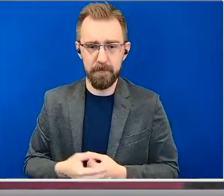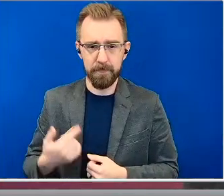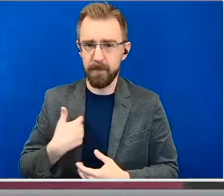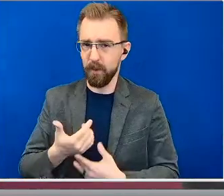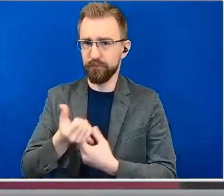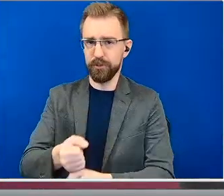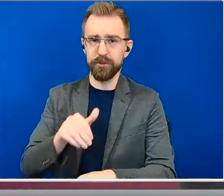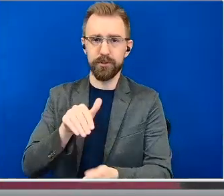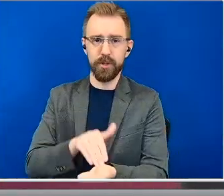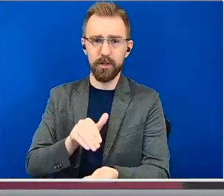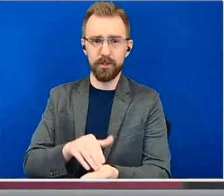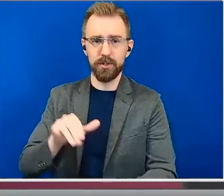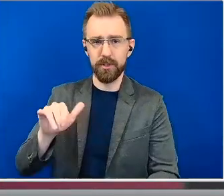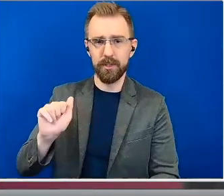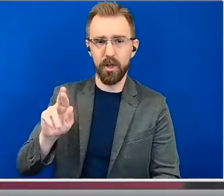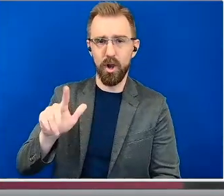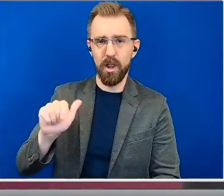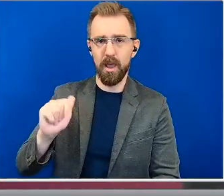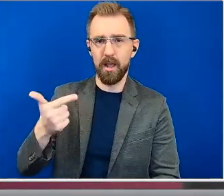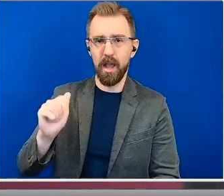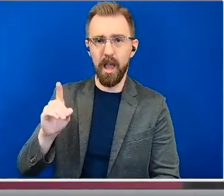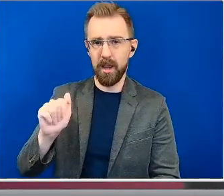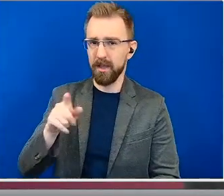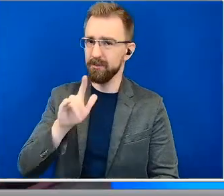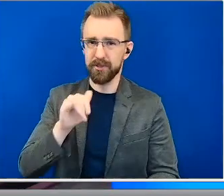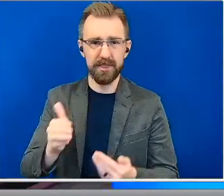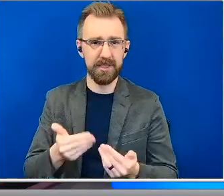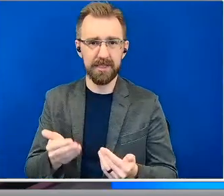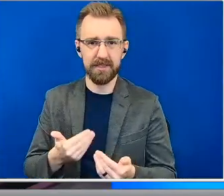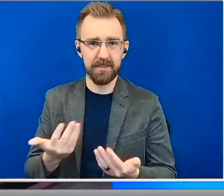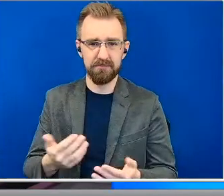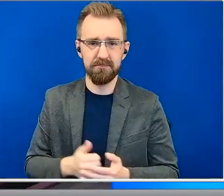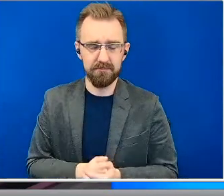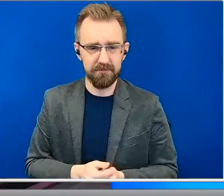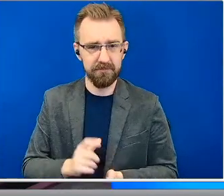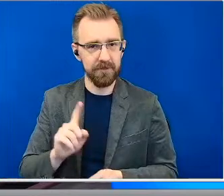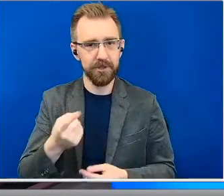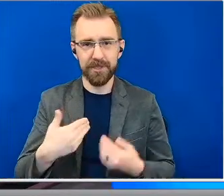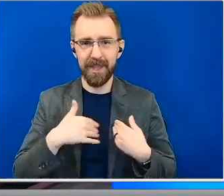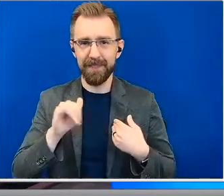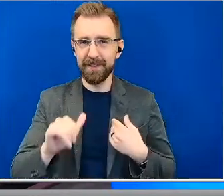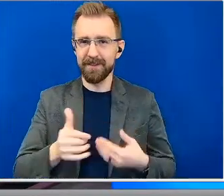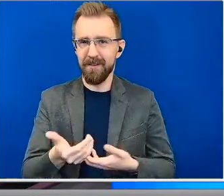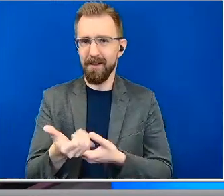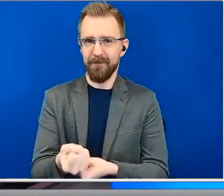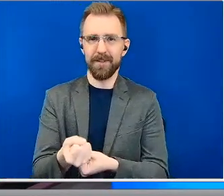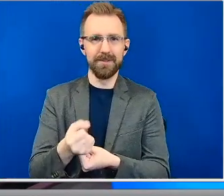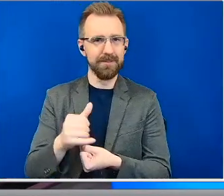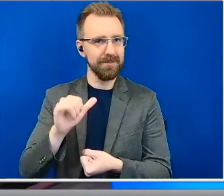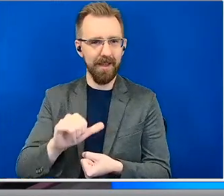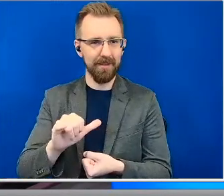and it was really easy. You just had this confidence that, based on his